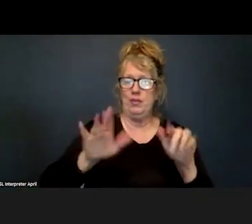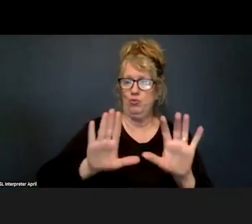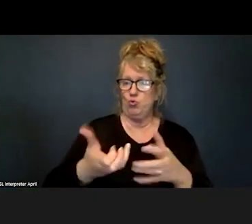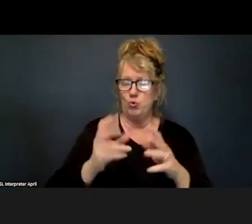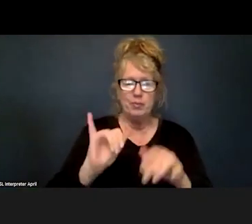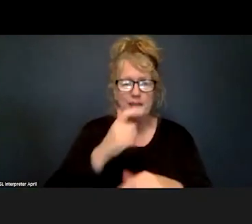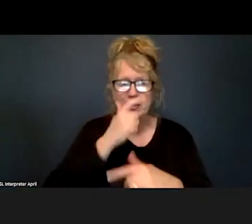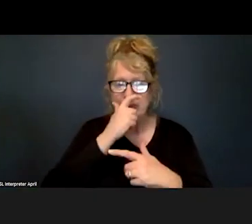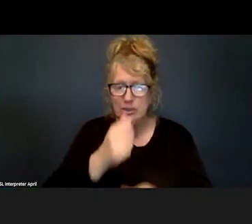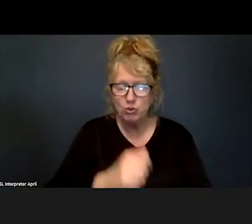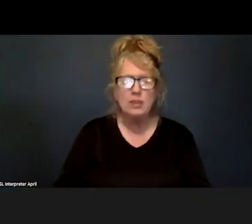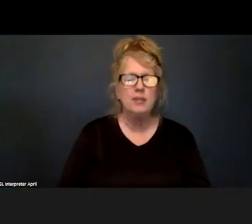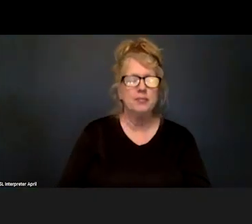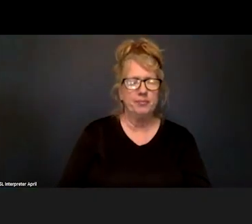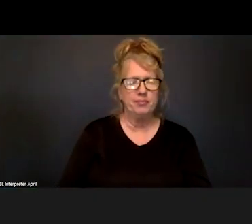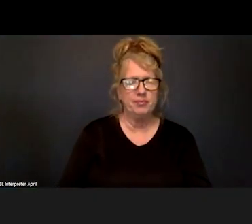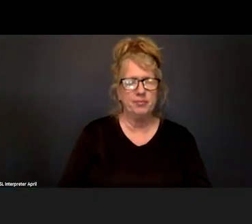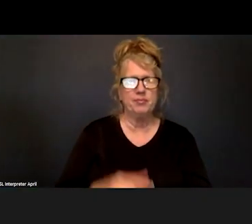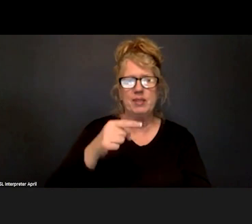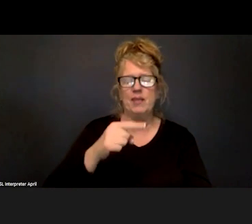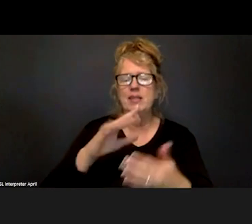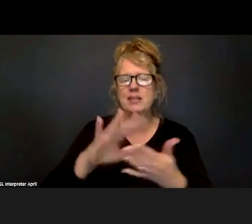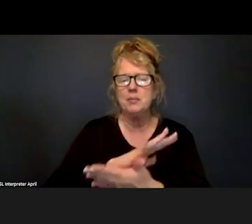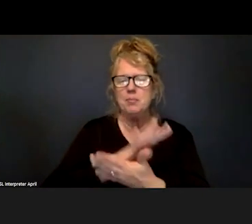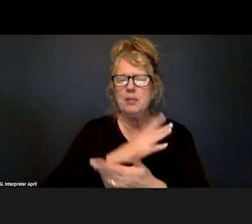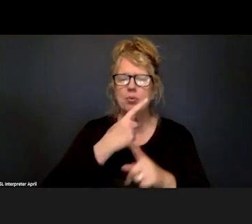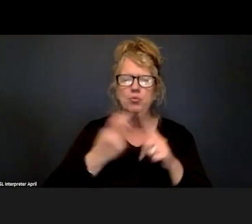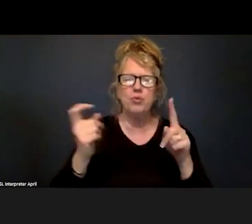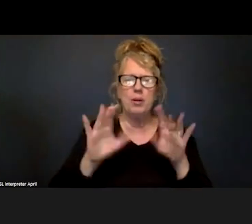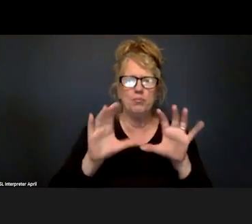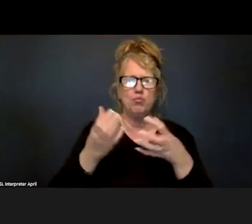So this is a paper from a group